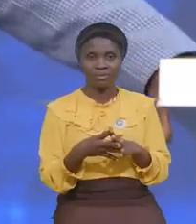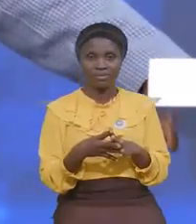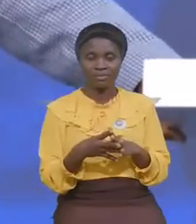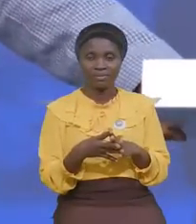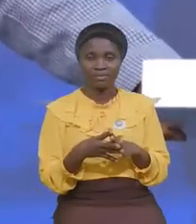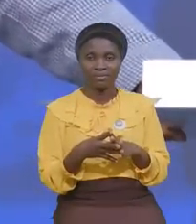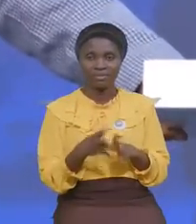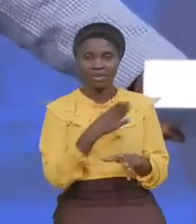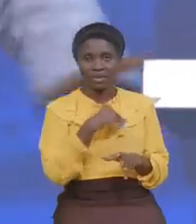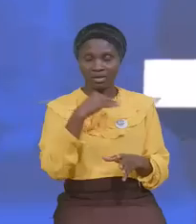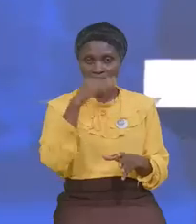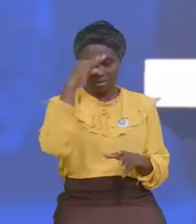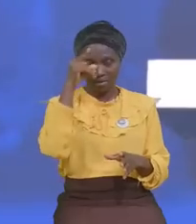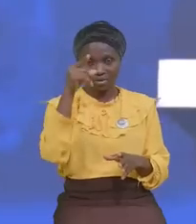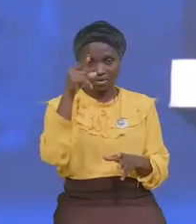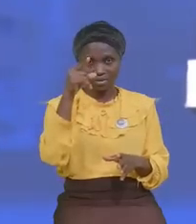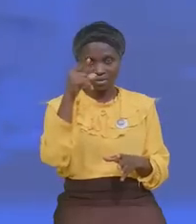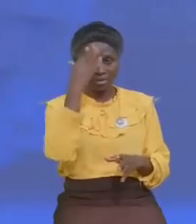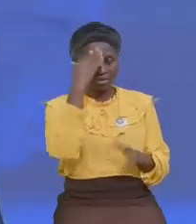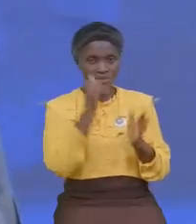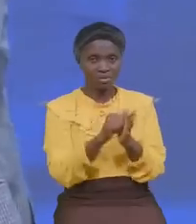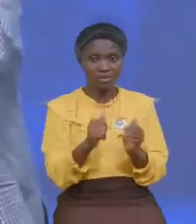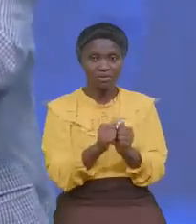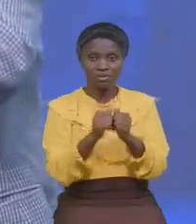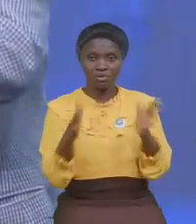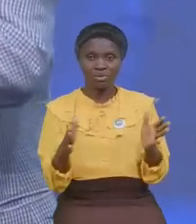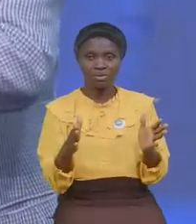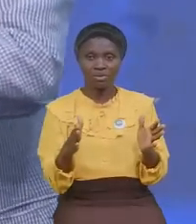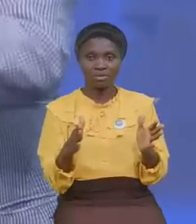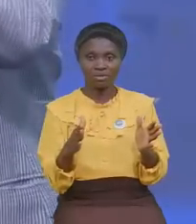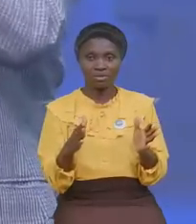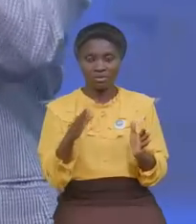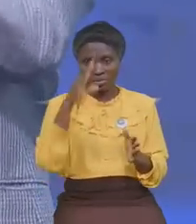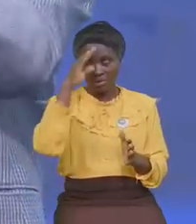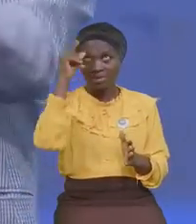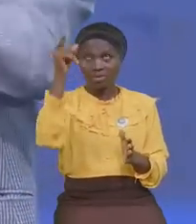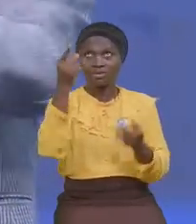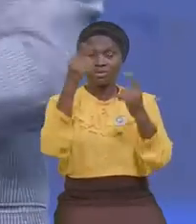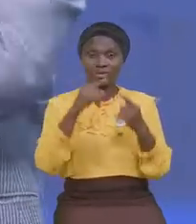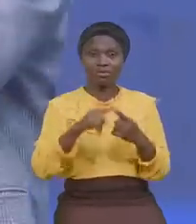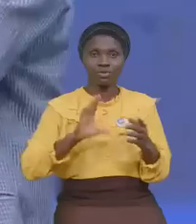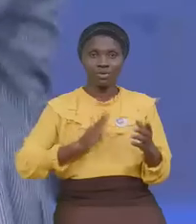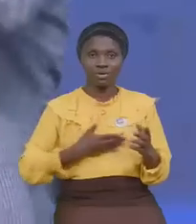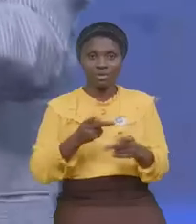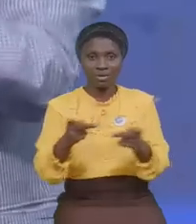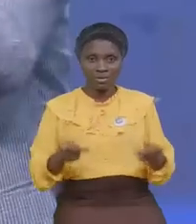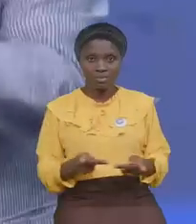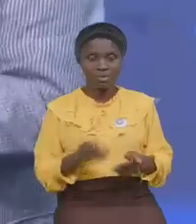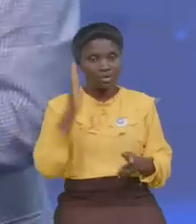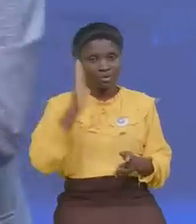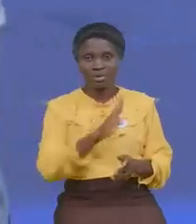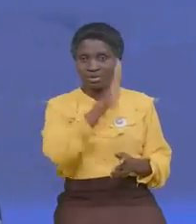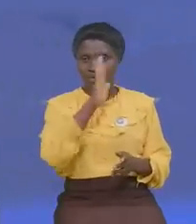And he knows without his bursting into our territory, we'll never come out